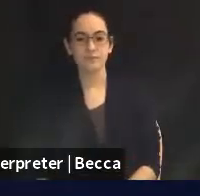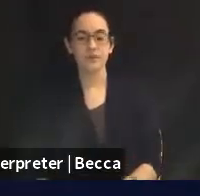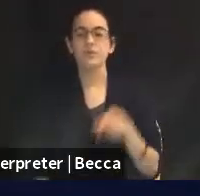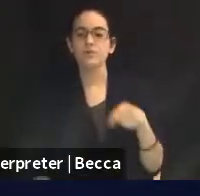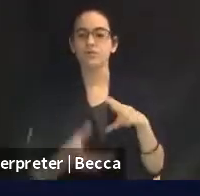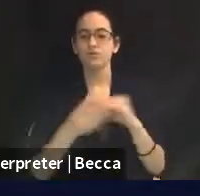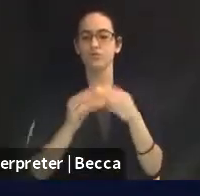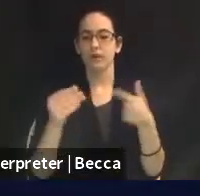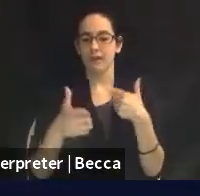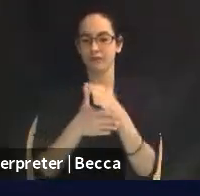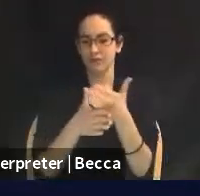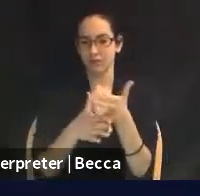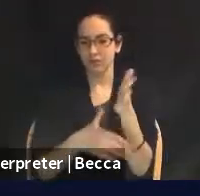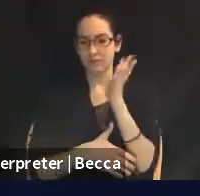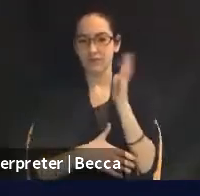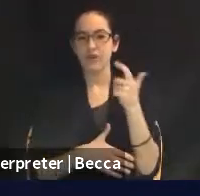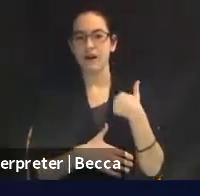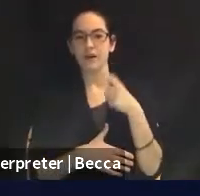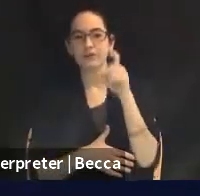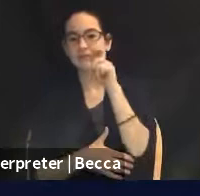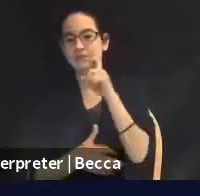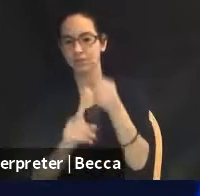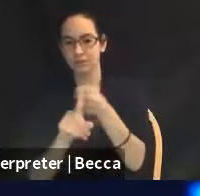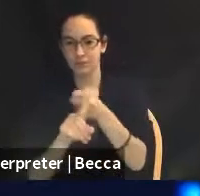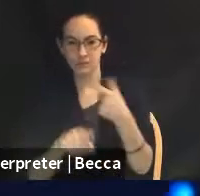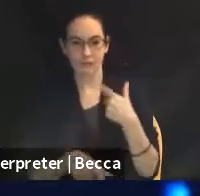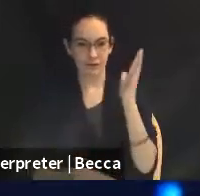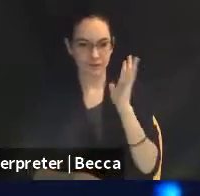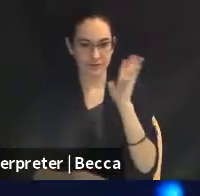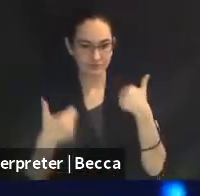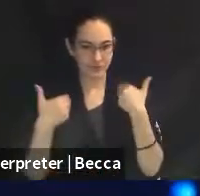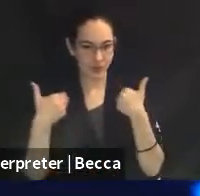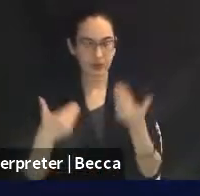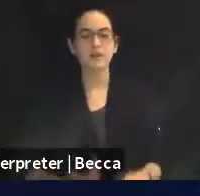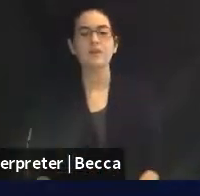abuse. And it happened on two occasions, and it just really wrecked my life.